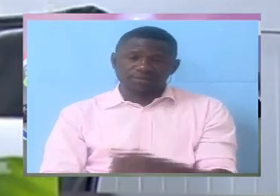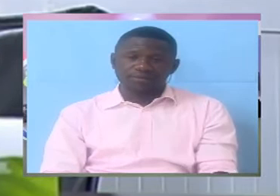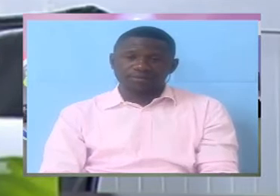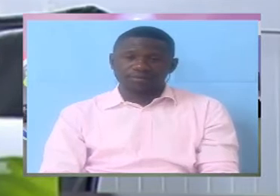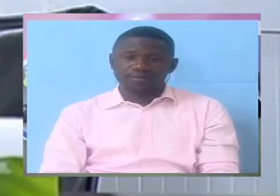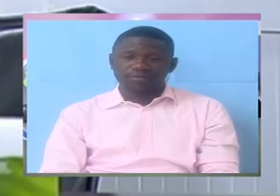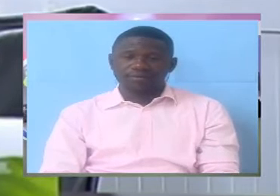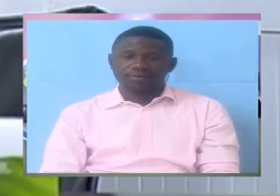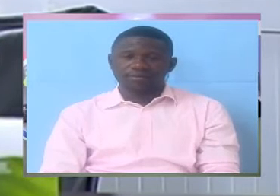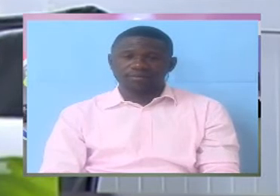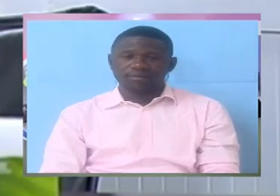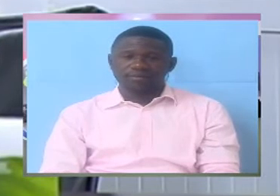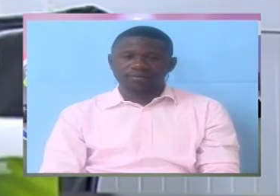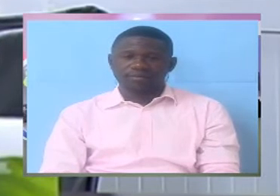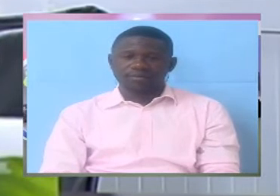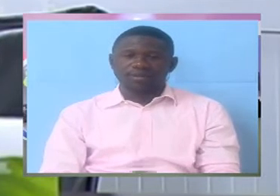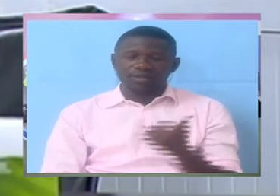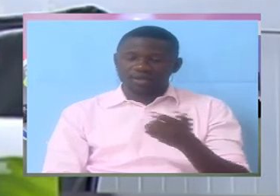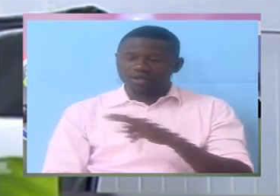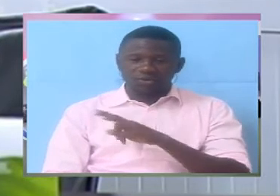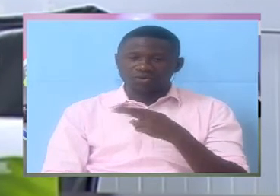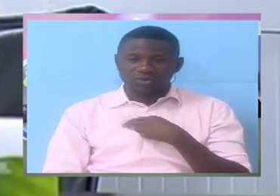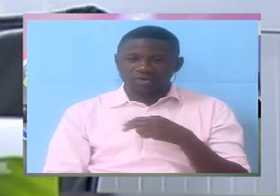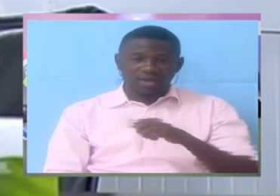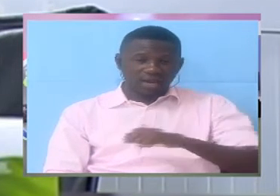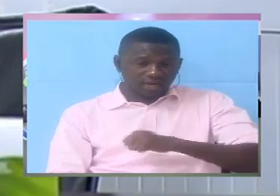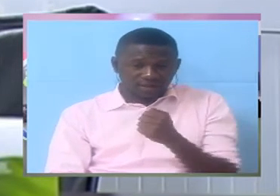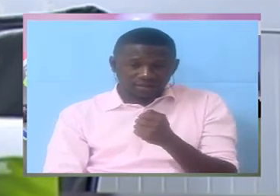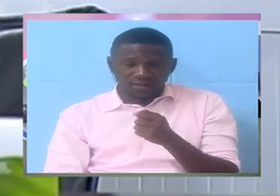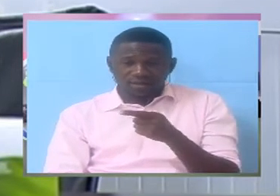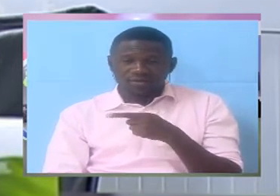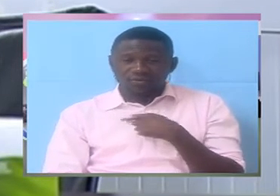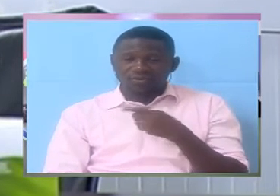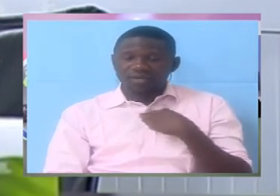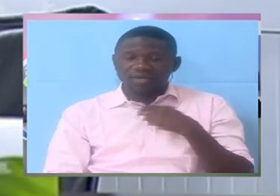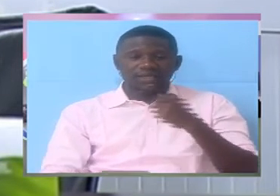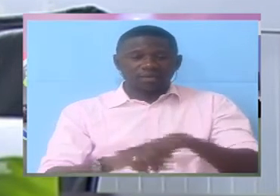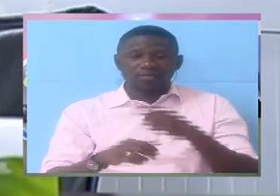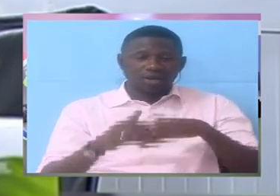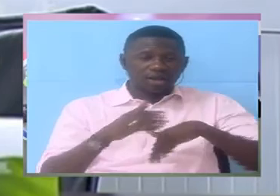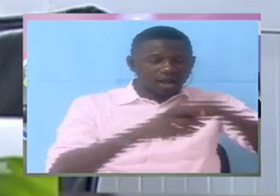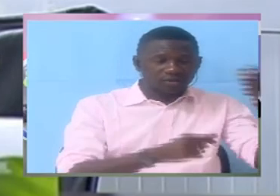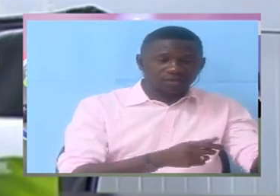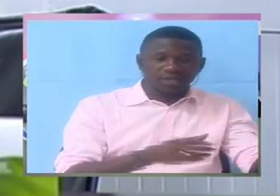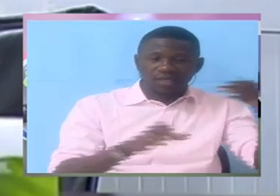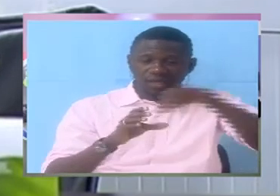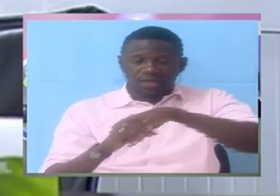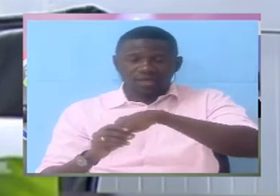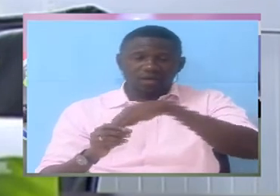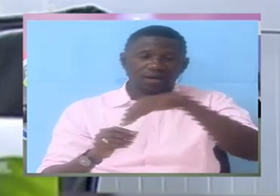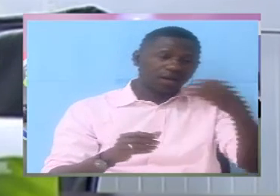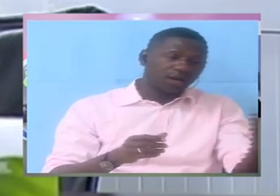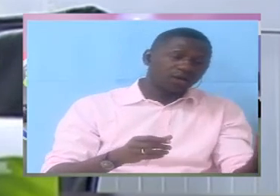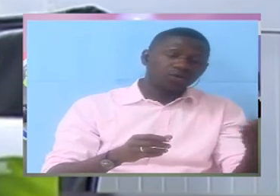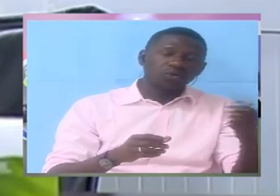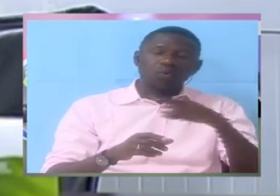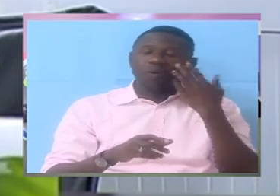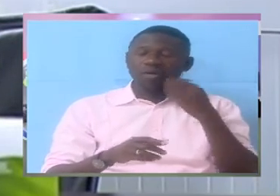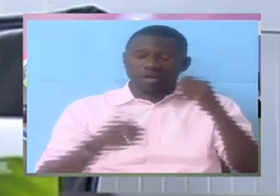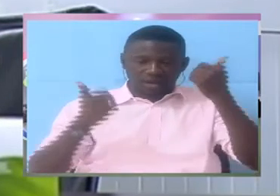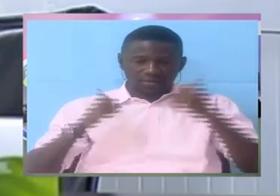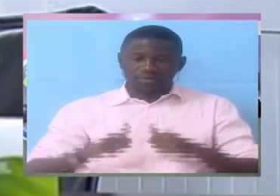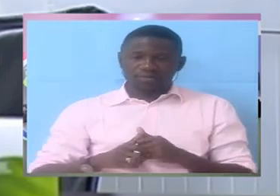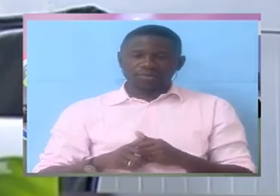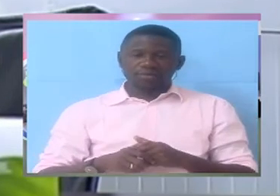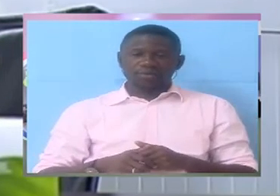So now you can no longer deny that you were going out or in and out when it happened. So counsel, you were there,